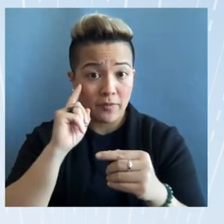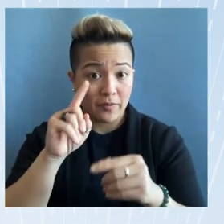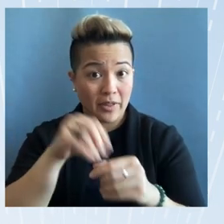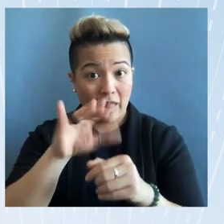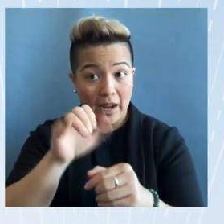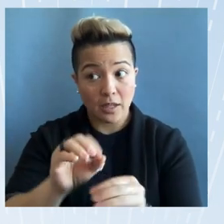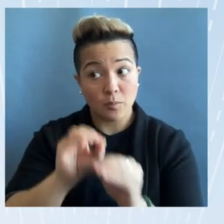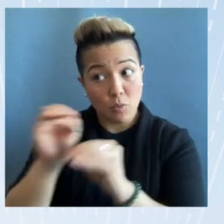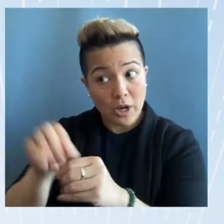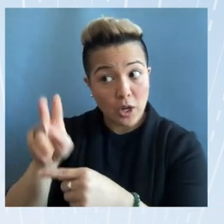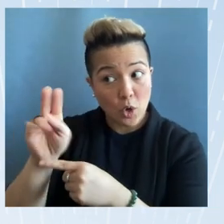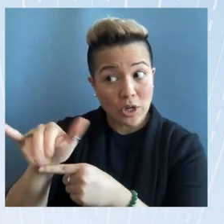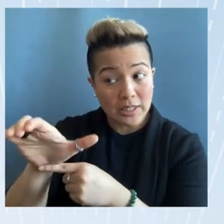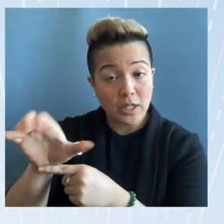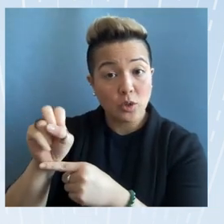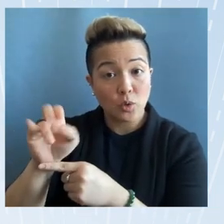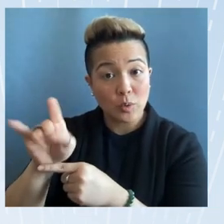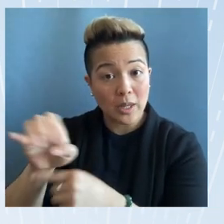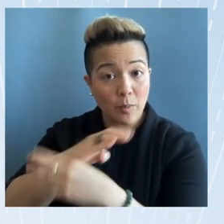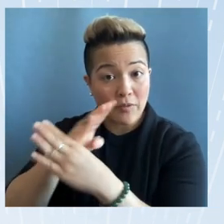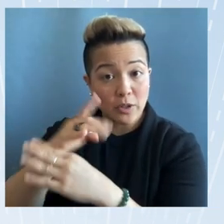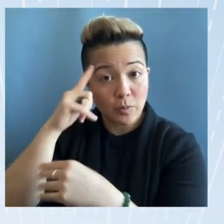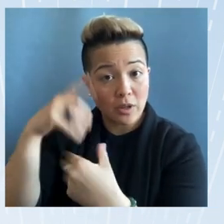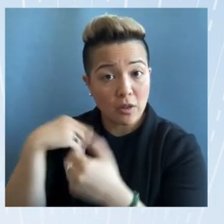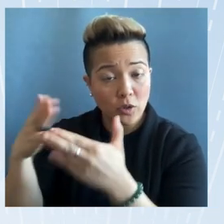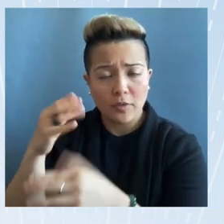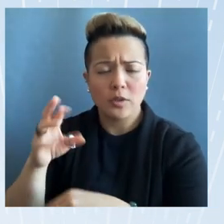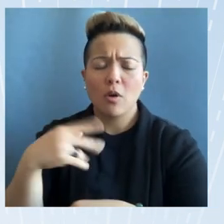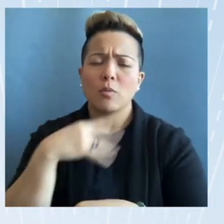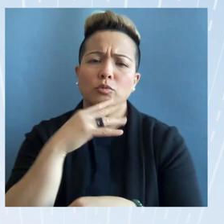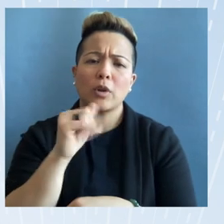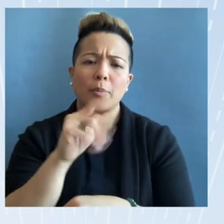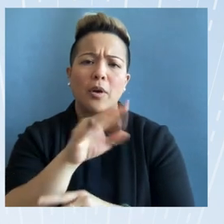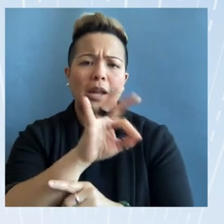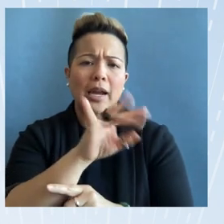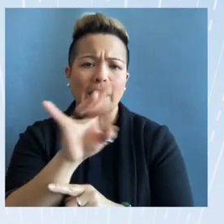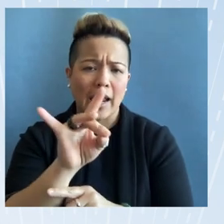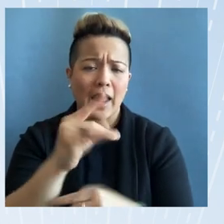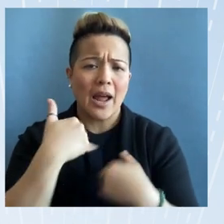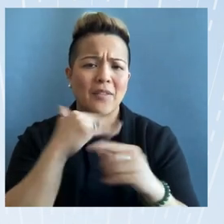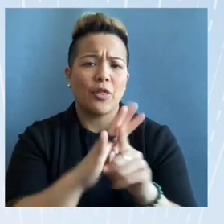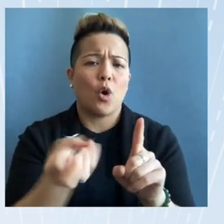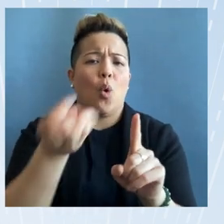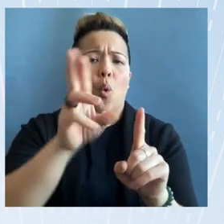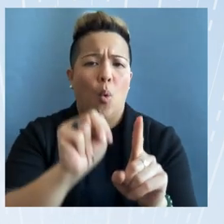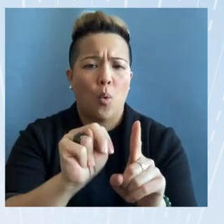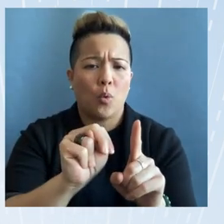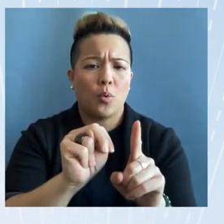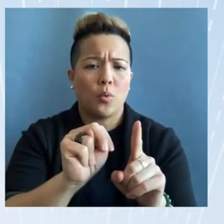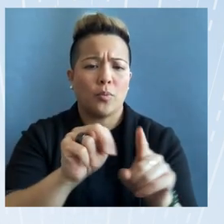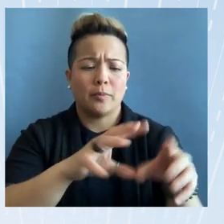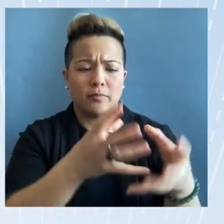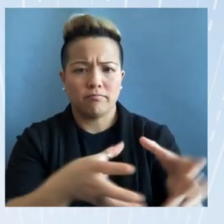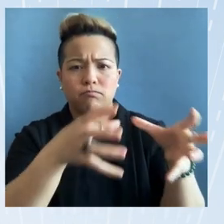City's suicide prevention mental health services? Or are we talking about 988 having their own cadre of